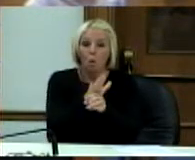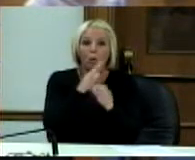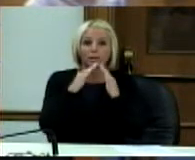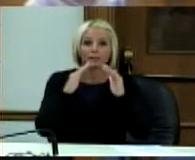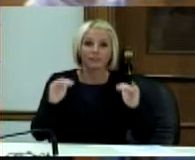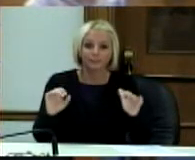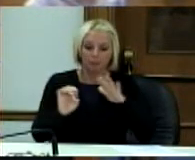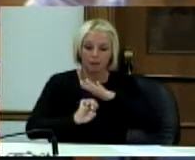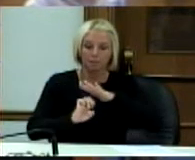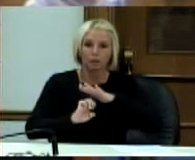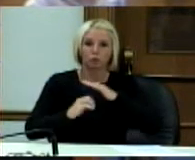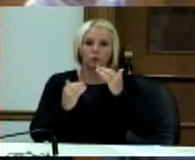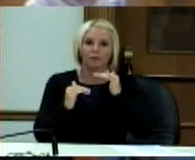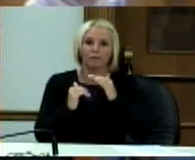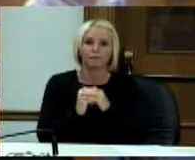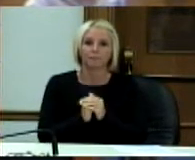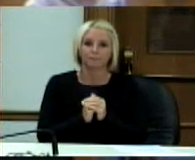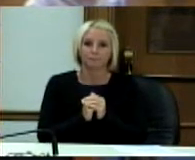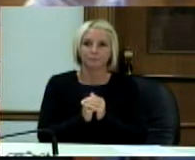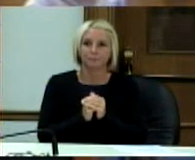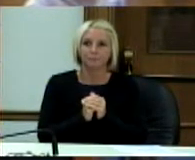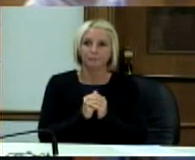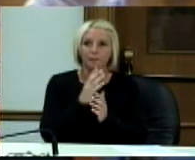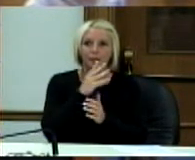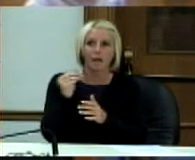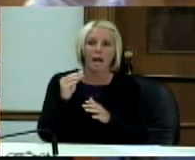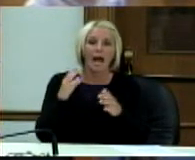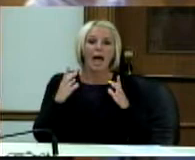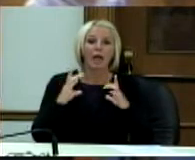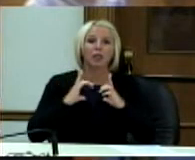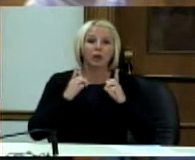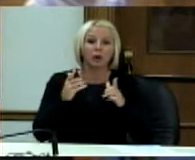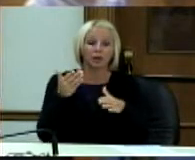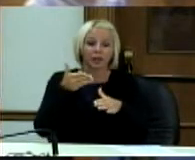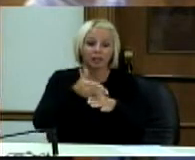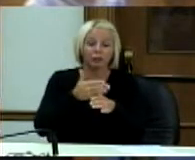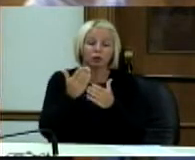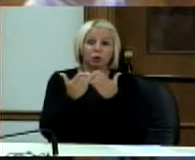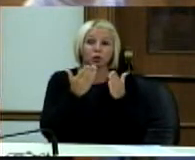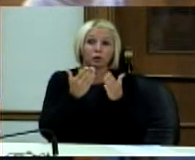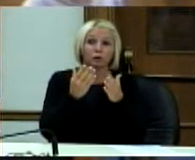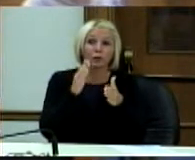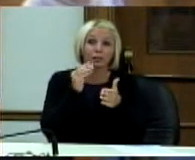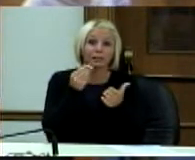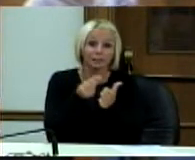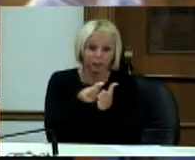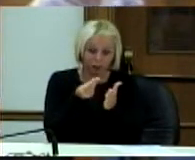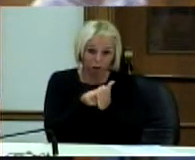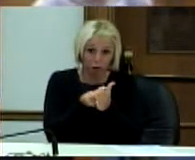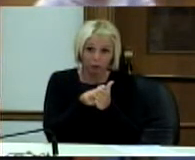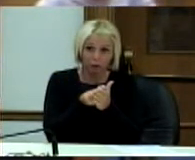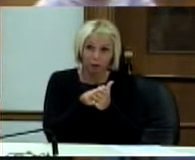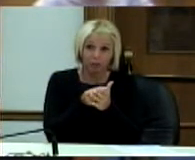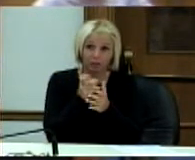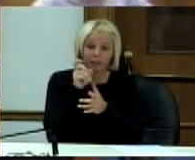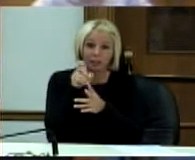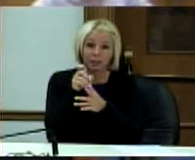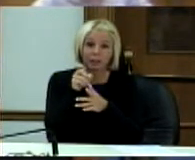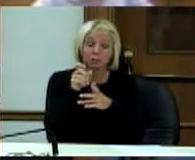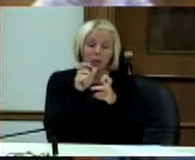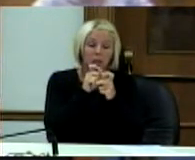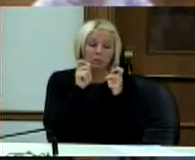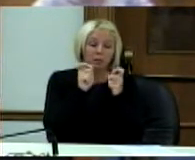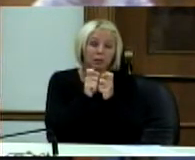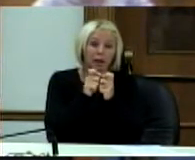system at the elementary level. And the early intervening services dollars need to be